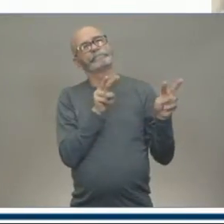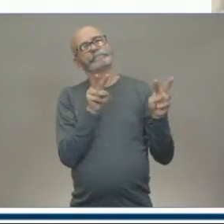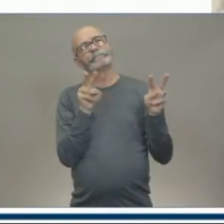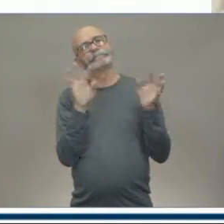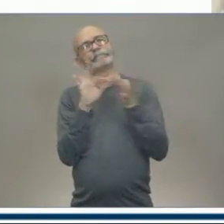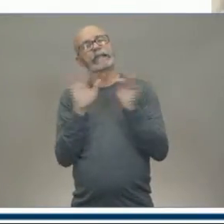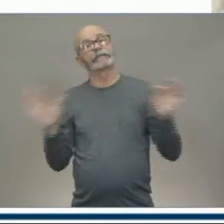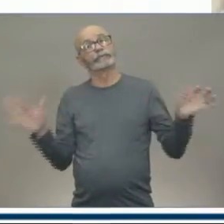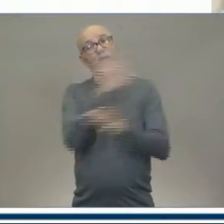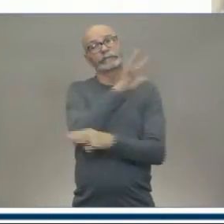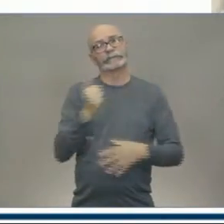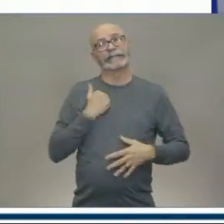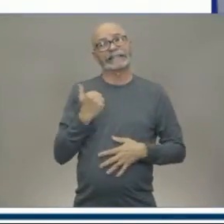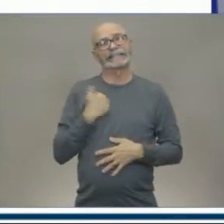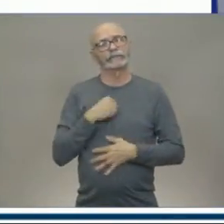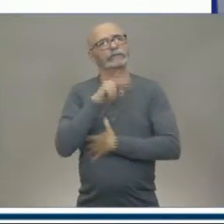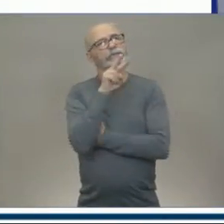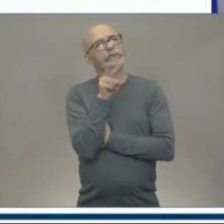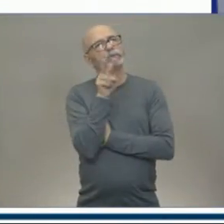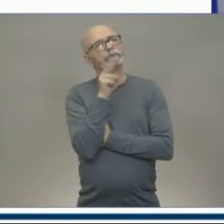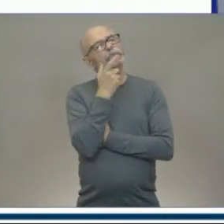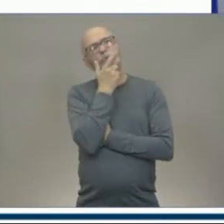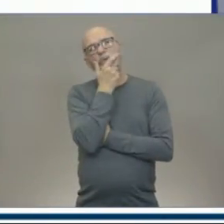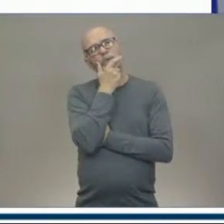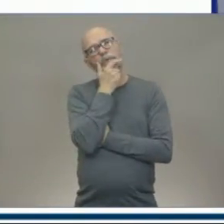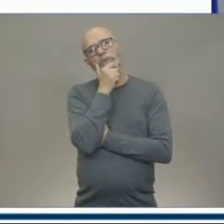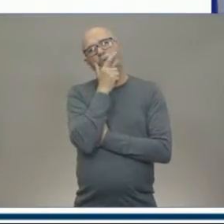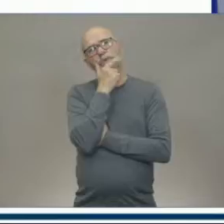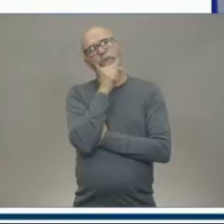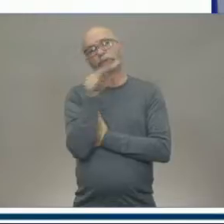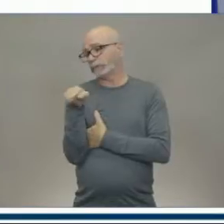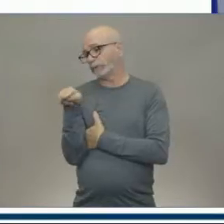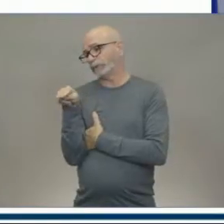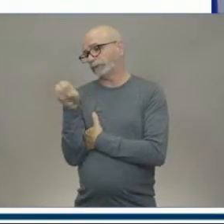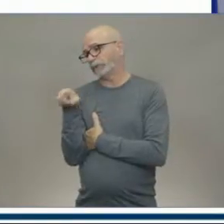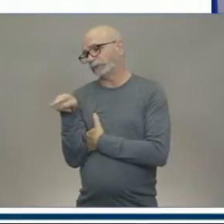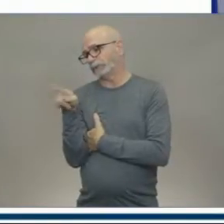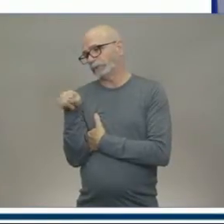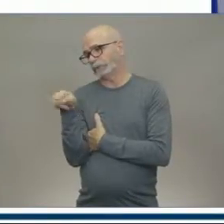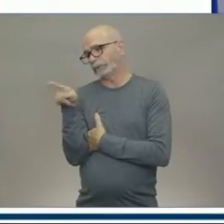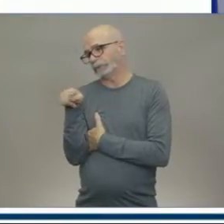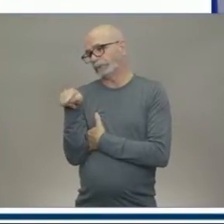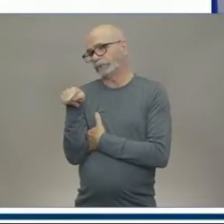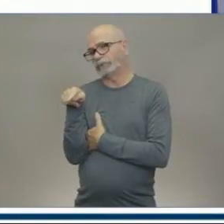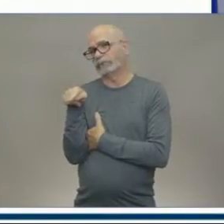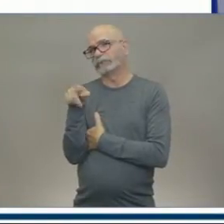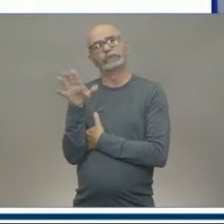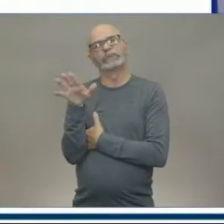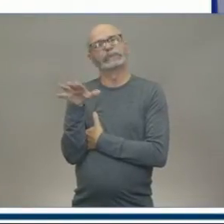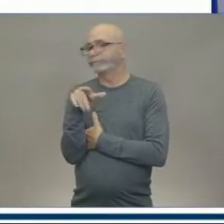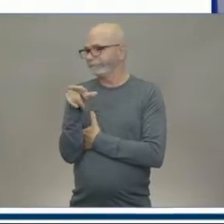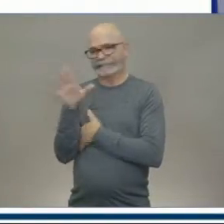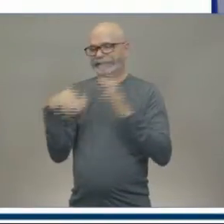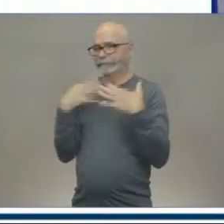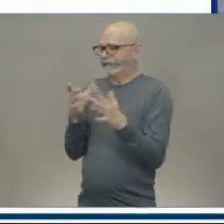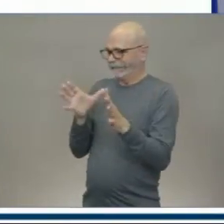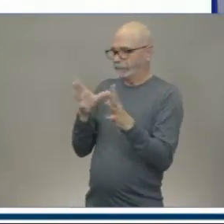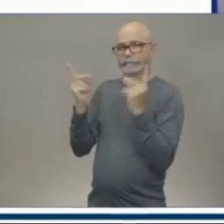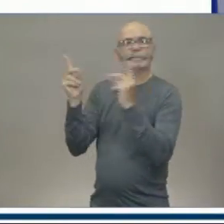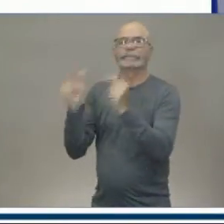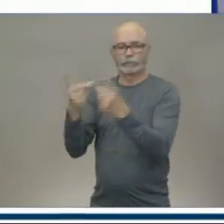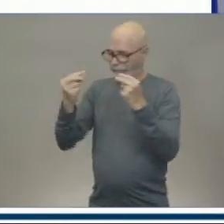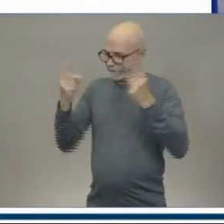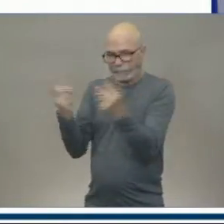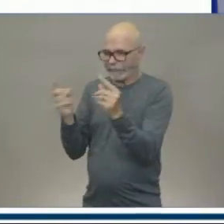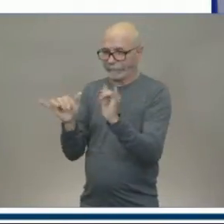act quickly. And I commend Public Health and Dr. Strang for acting quickly. We do not want to end up in